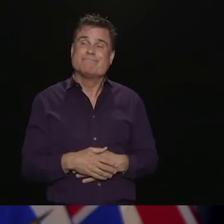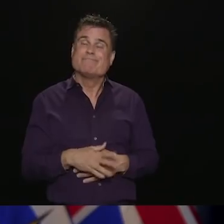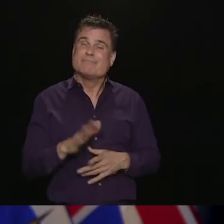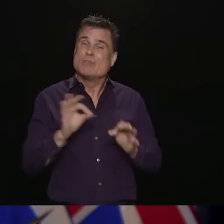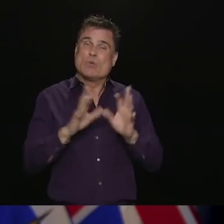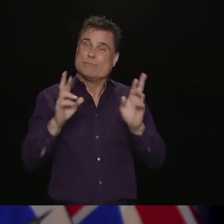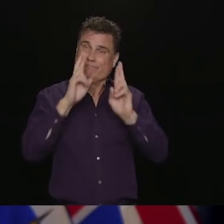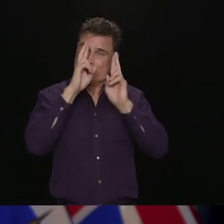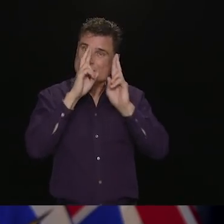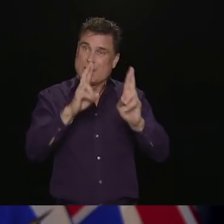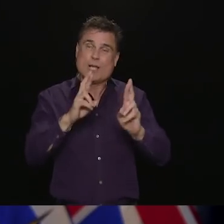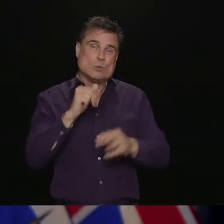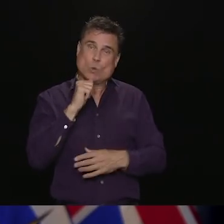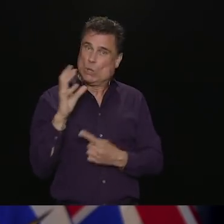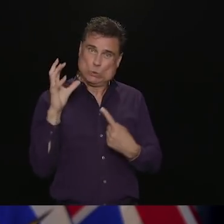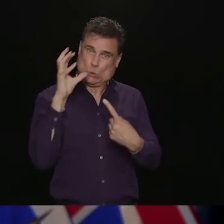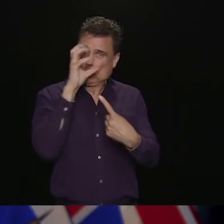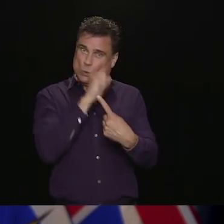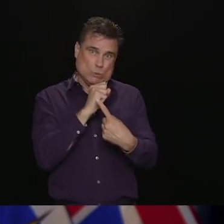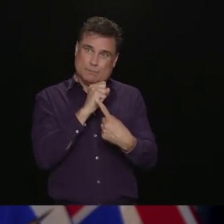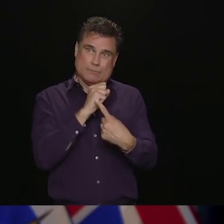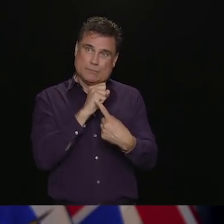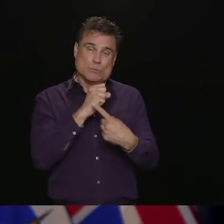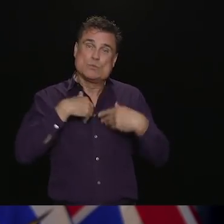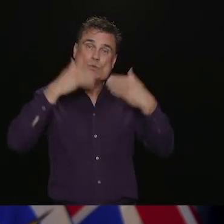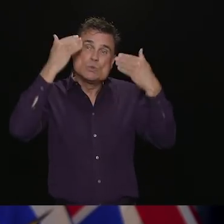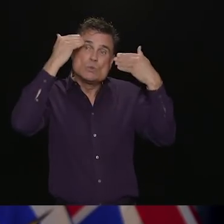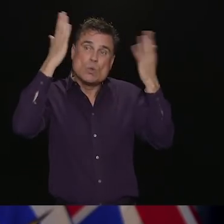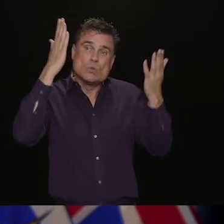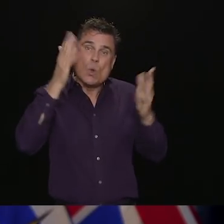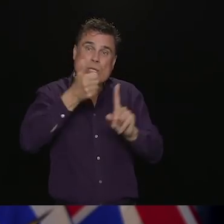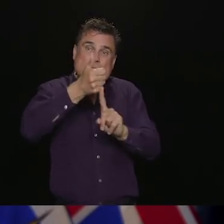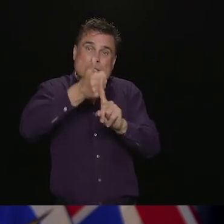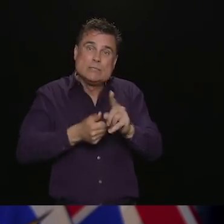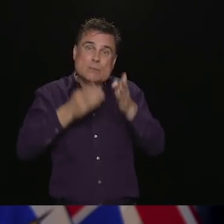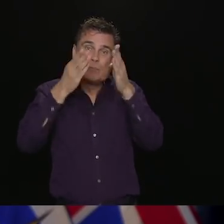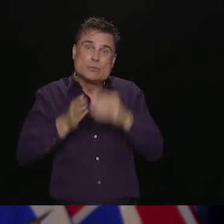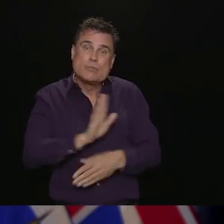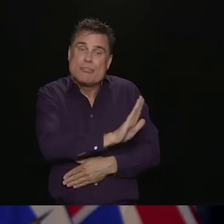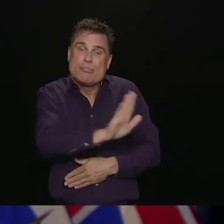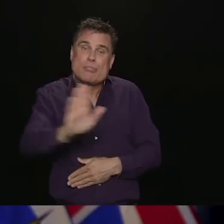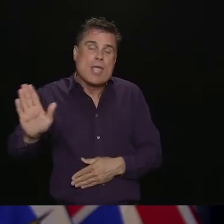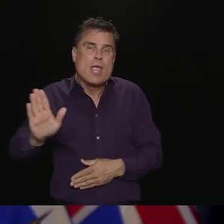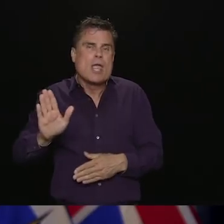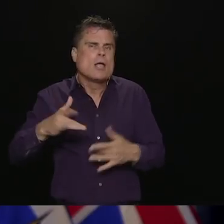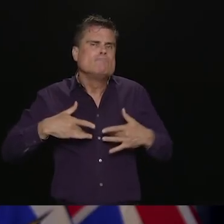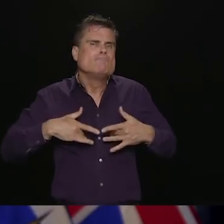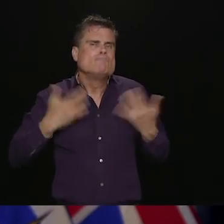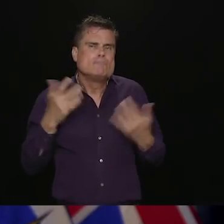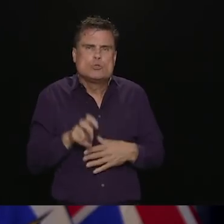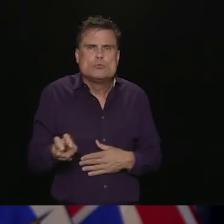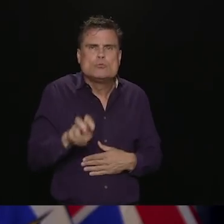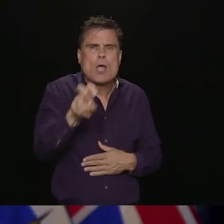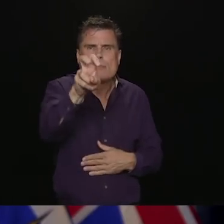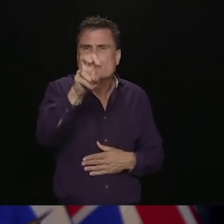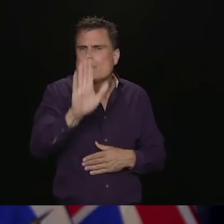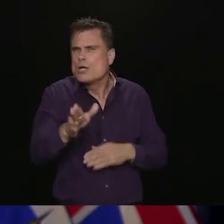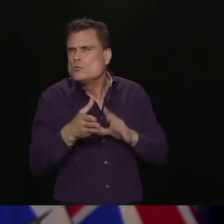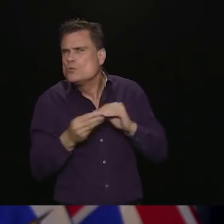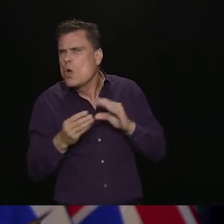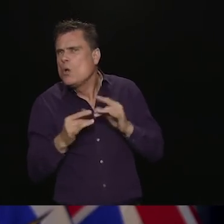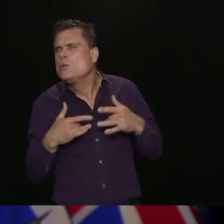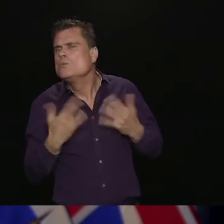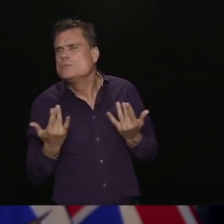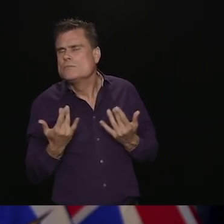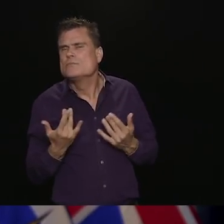out, as you know, with recommendations around demonstrations. It's very important that we put our voices out